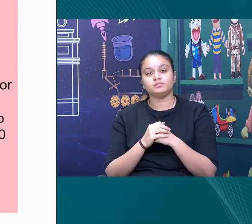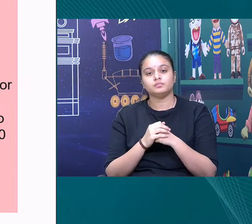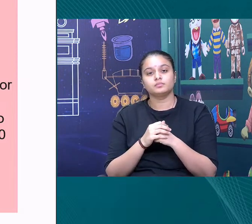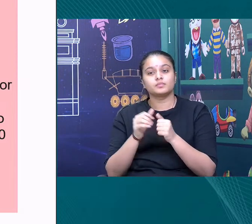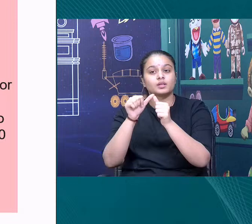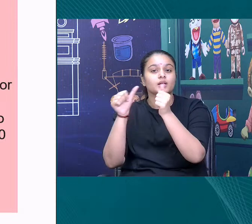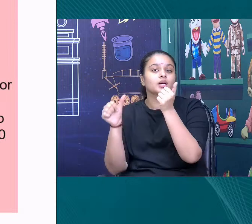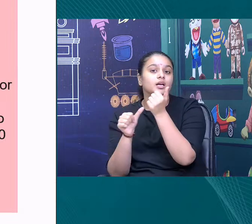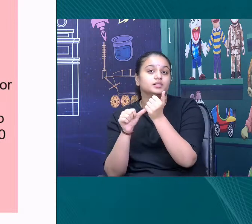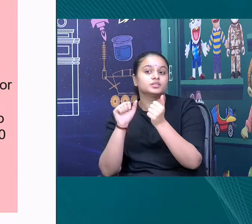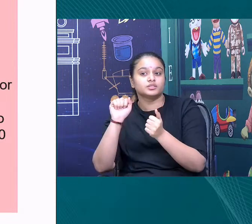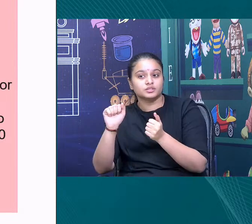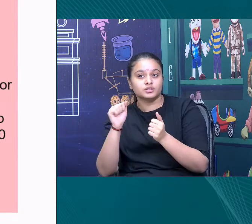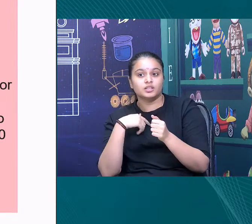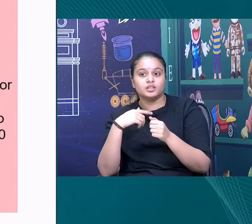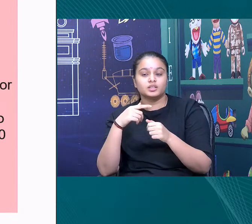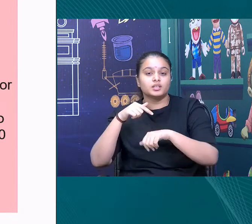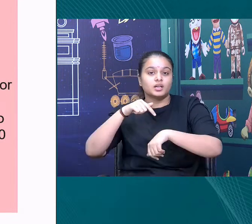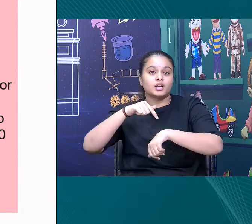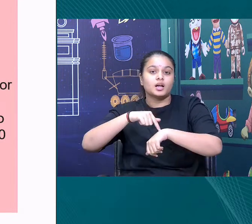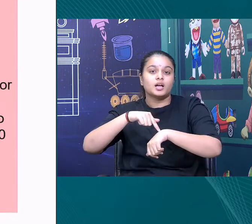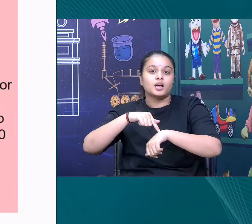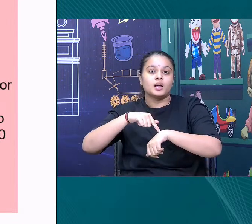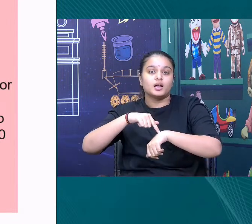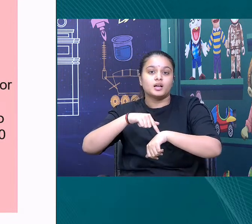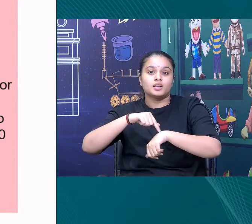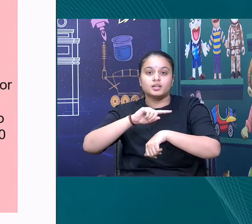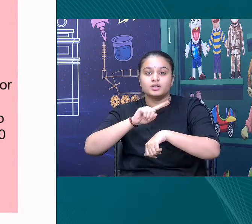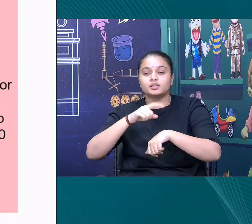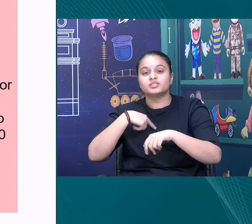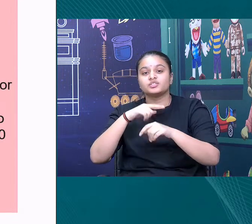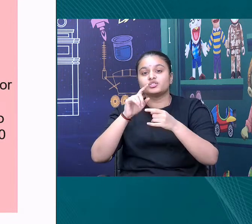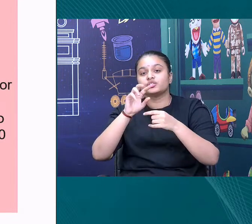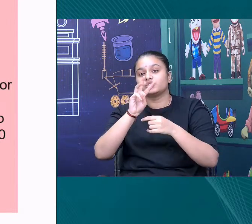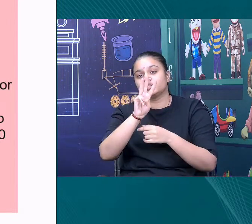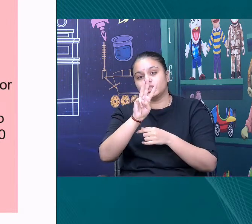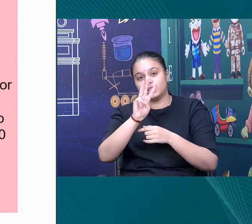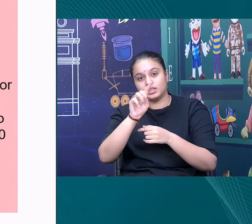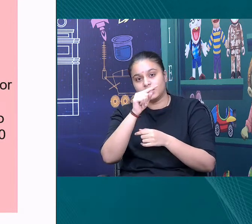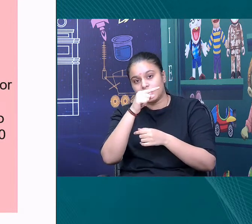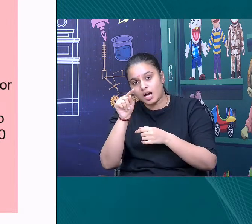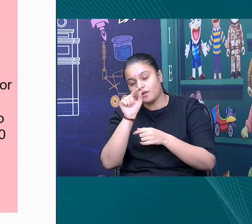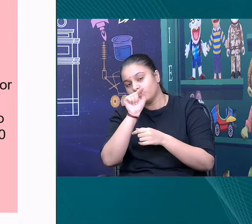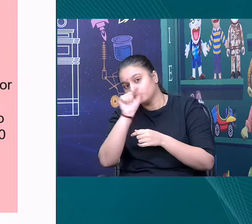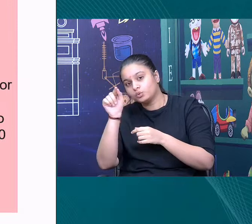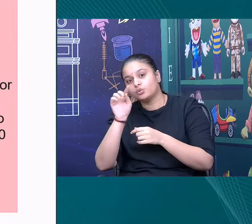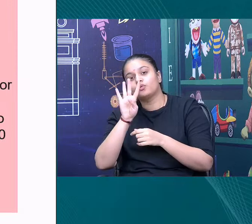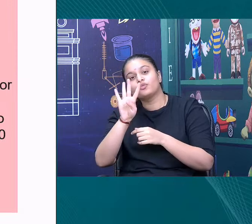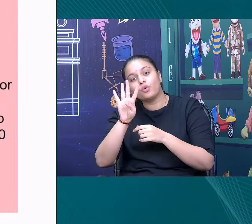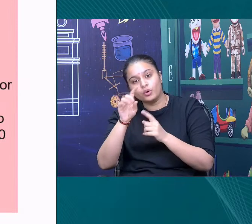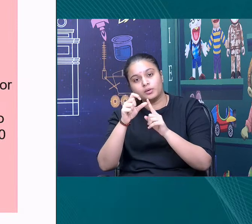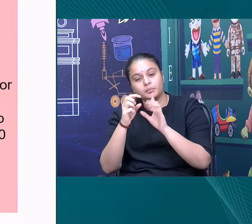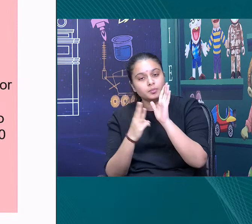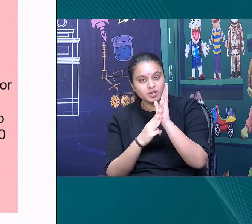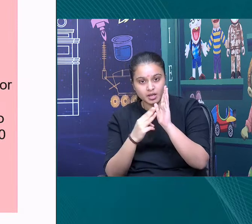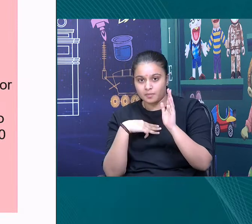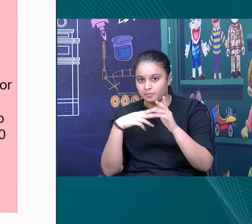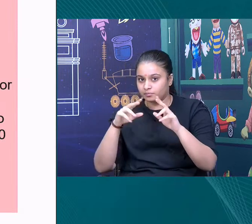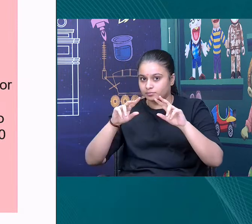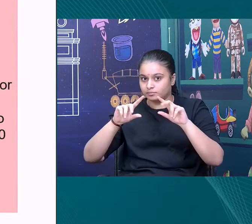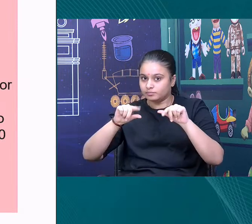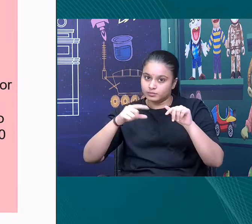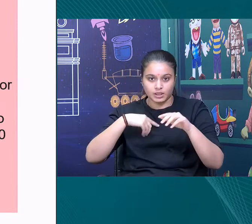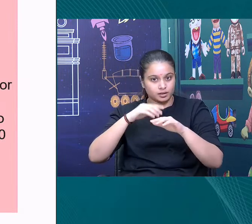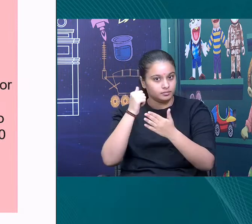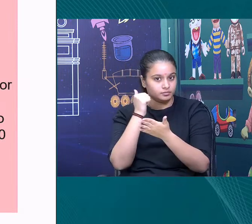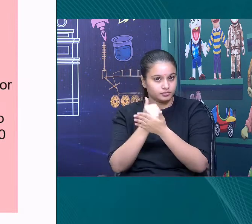the assistant scheduled a half an hour meeting between 3:30 and 4 p.m. So Firdaus Kanga was overjoyed and he arrived. After